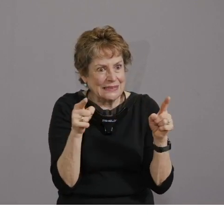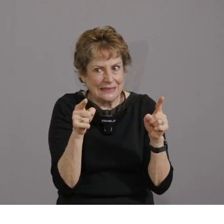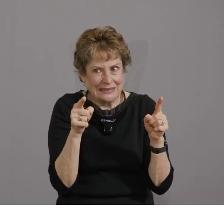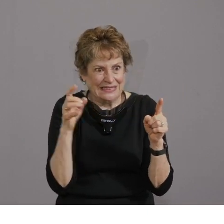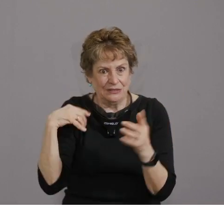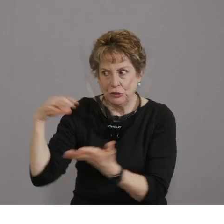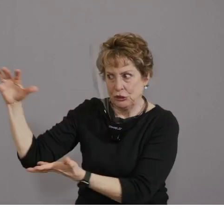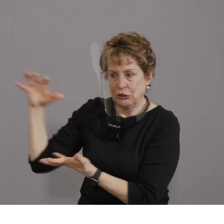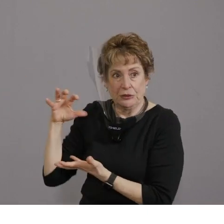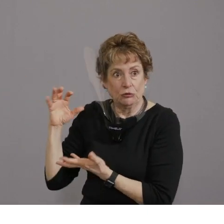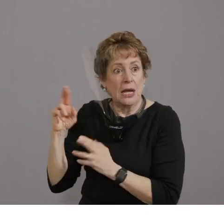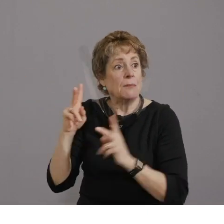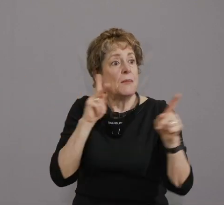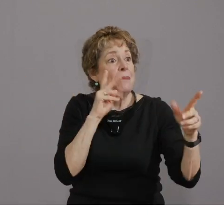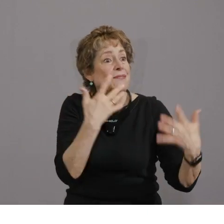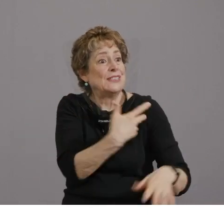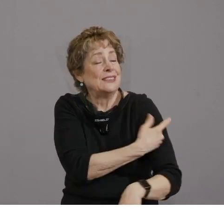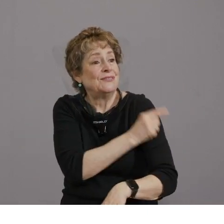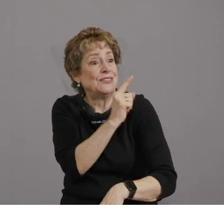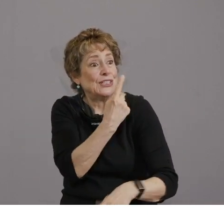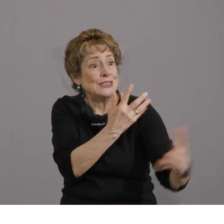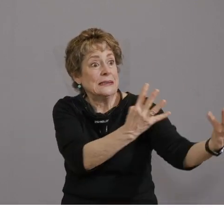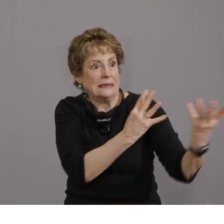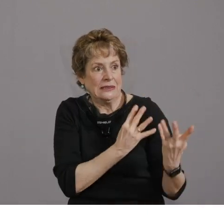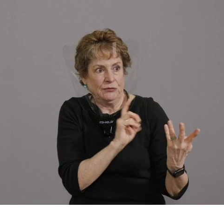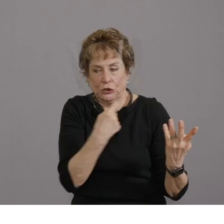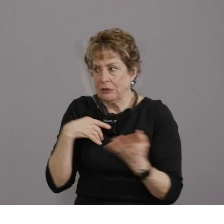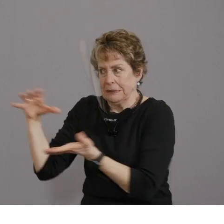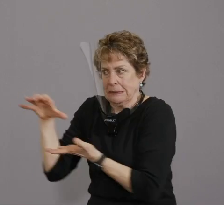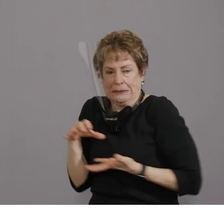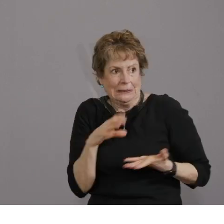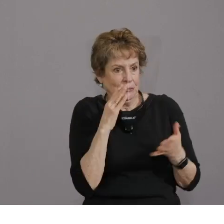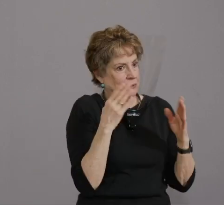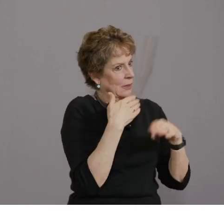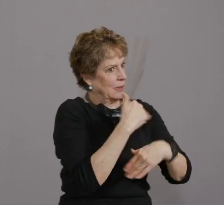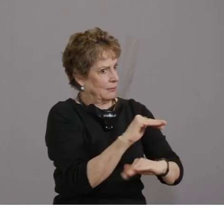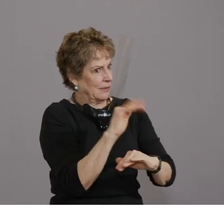each manufacturer type we have received here in Arizona.